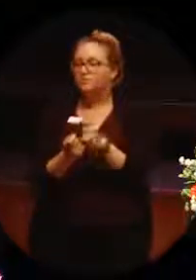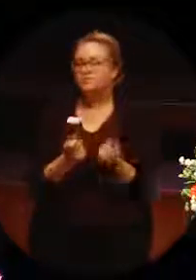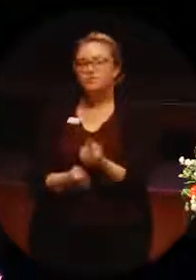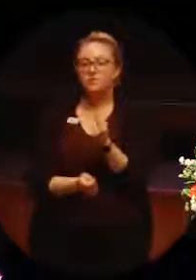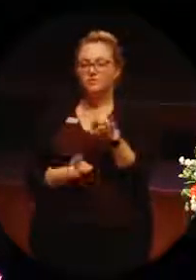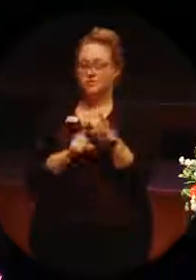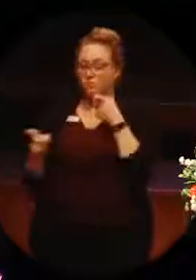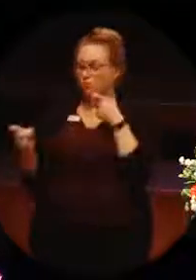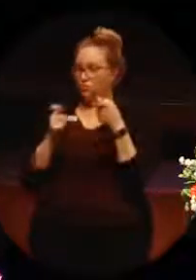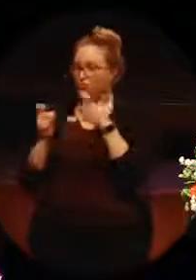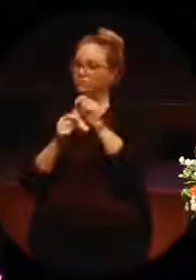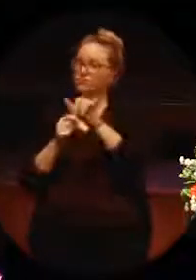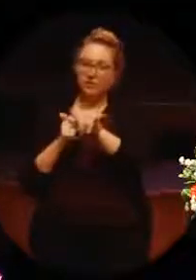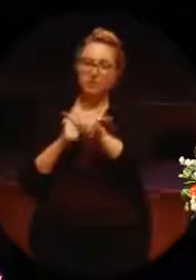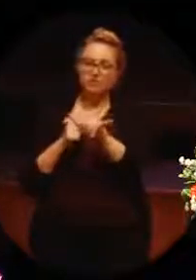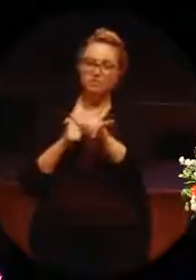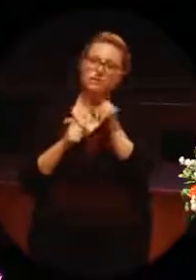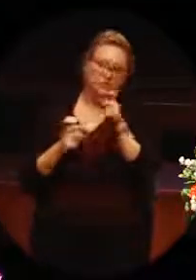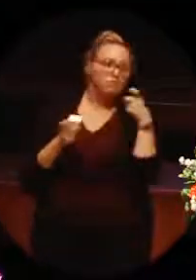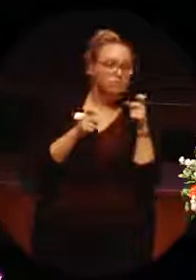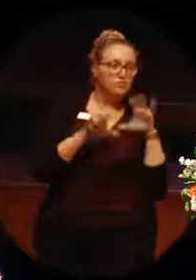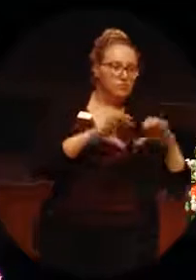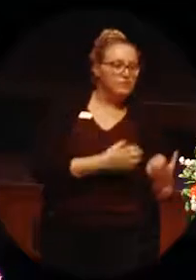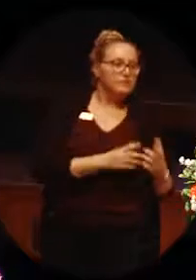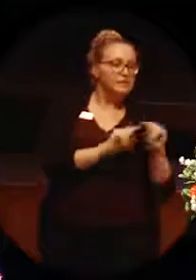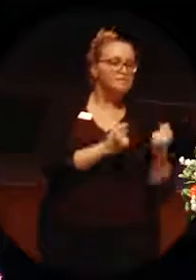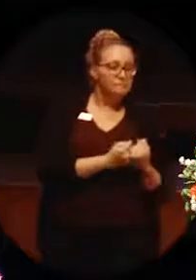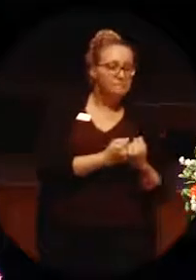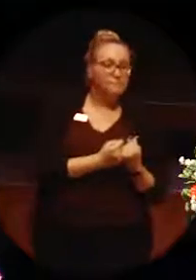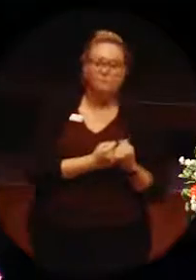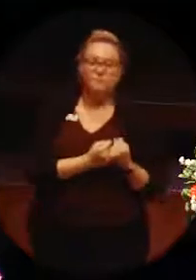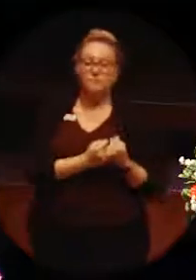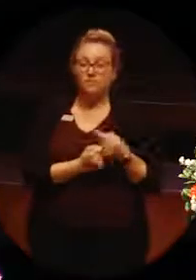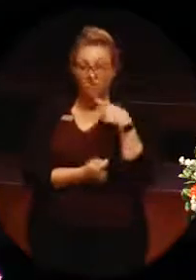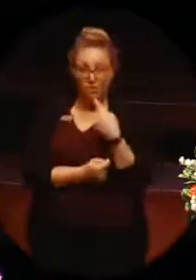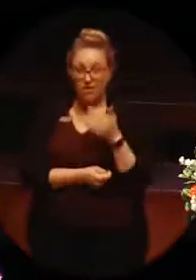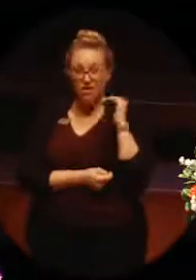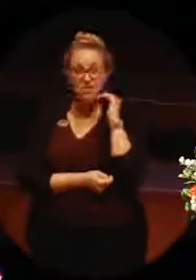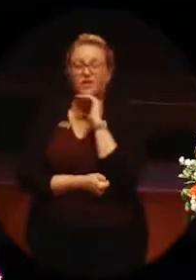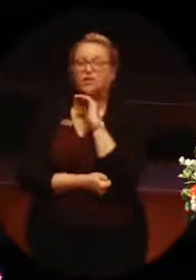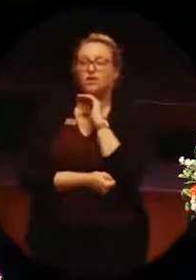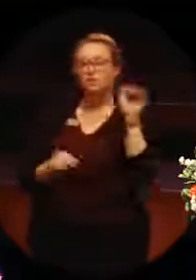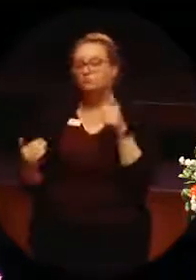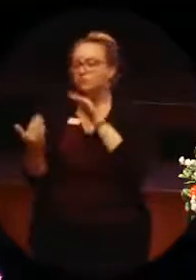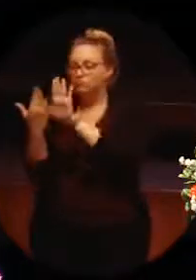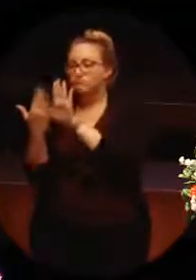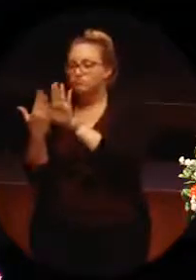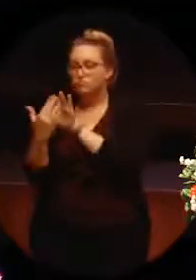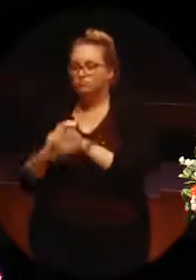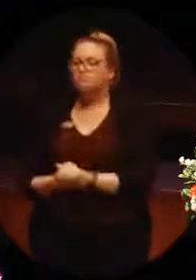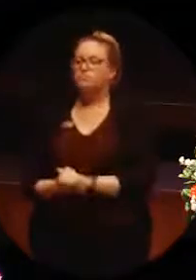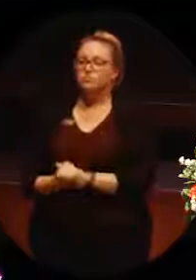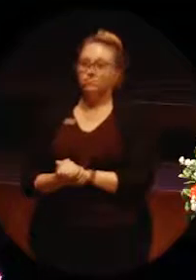about someone who was in charge of Ty. Ty was in charge of his team. Told him a lie. And he confronted about